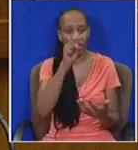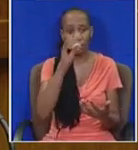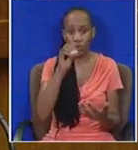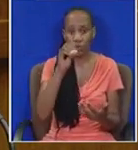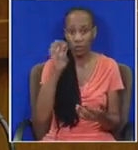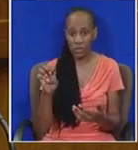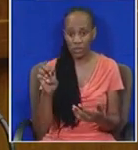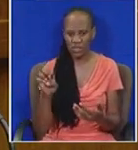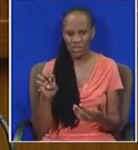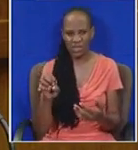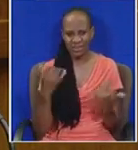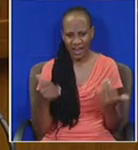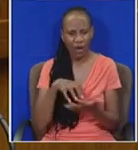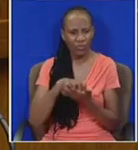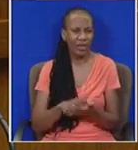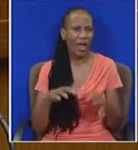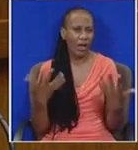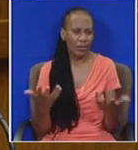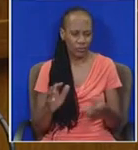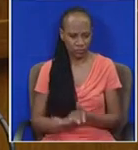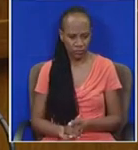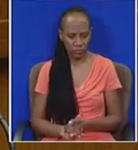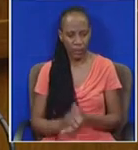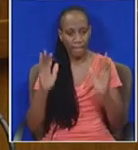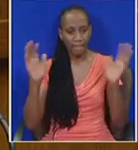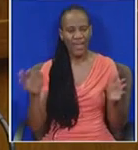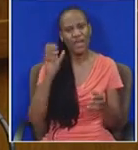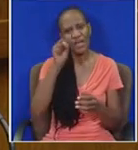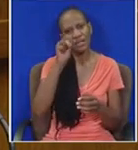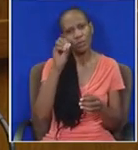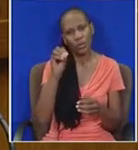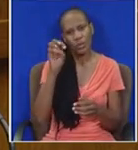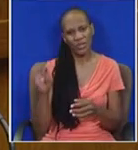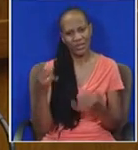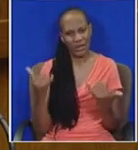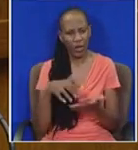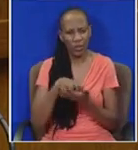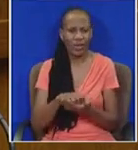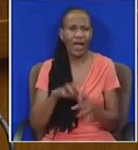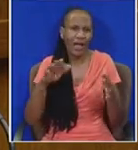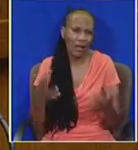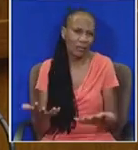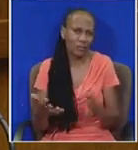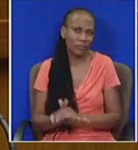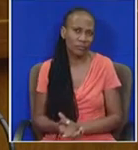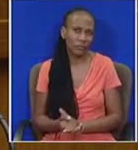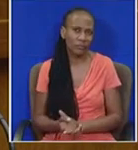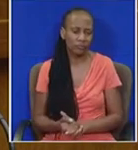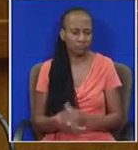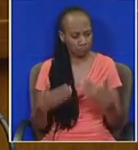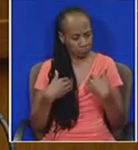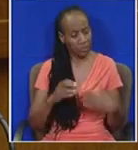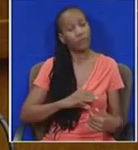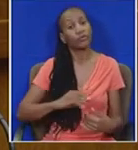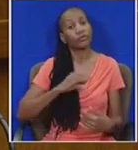is pertaining now? How did our biggest SOEs land in the situation they are in today? We are confident that the